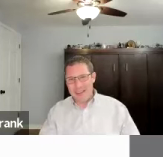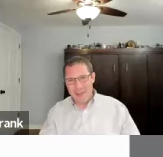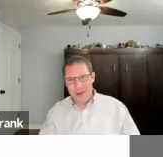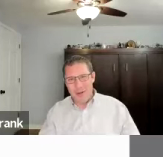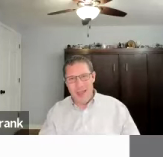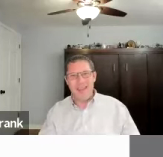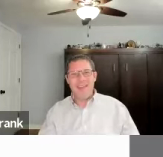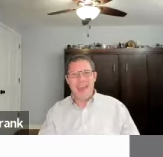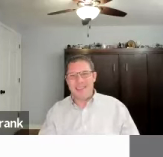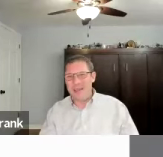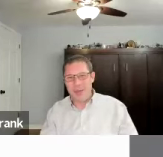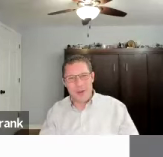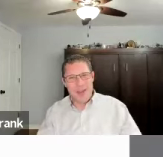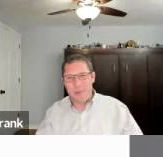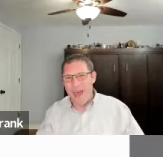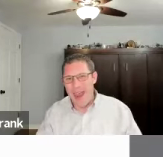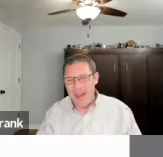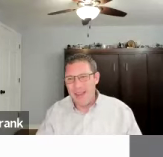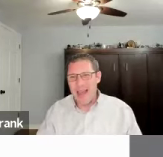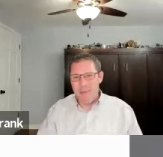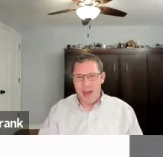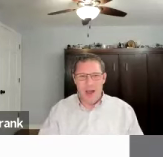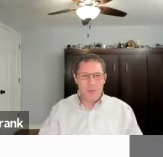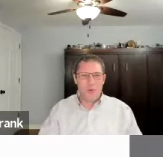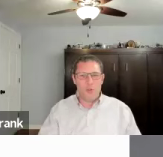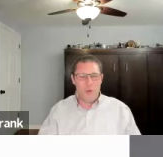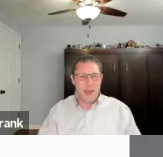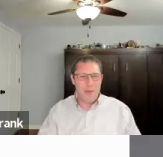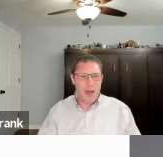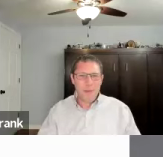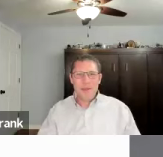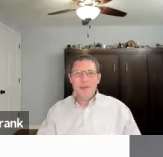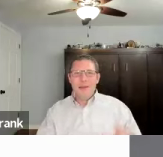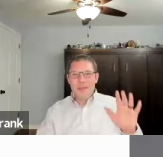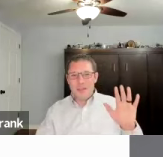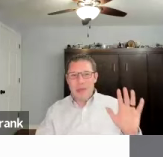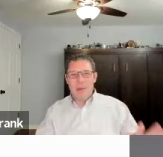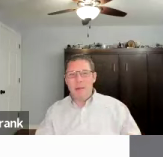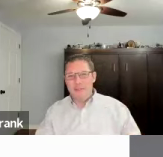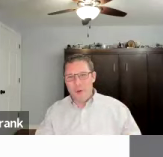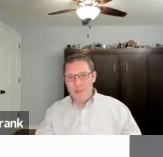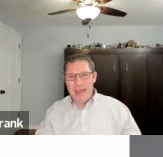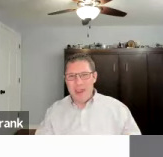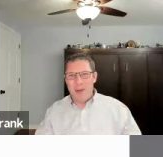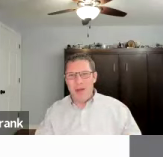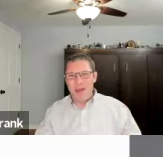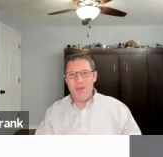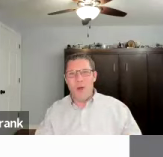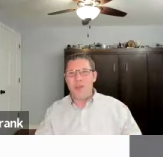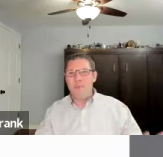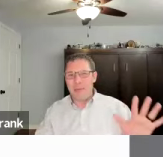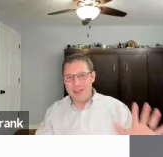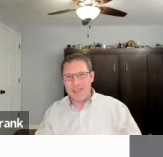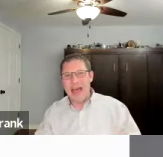as a citizen of Illinois, has the ability to provide comment on the rules when they come out. There's a minimum of a 45-day